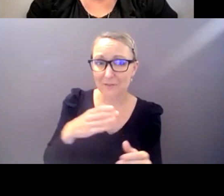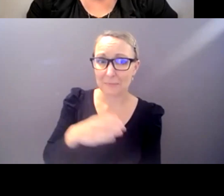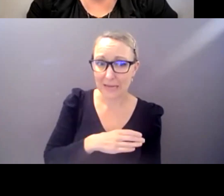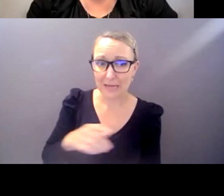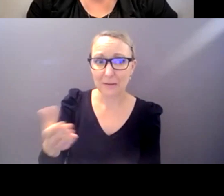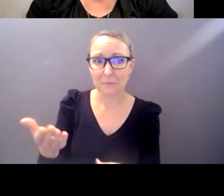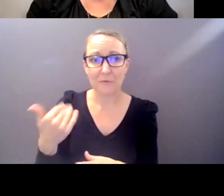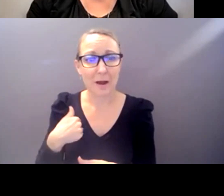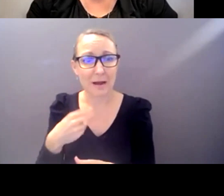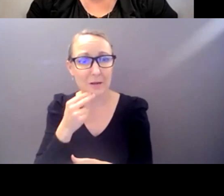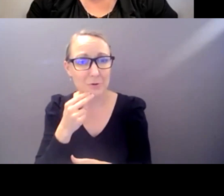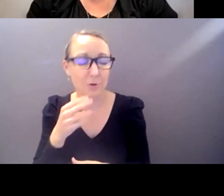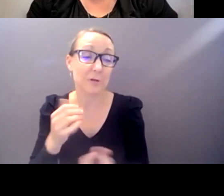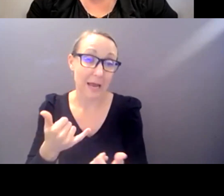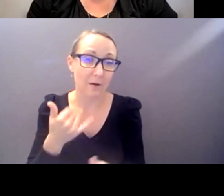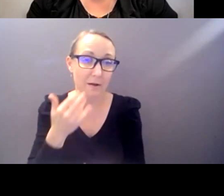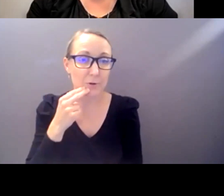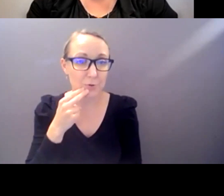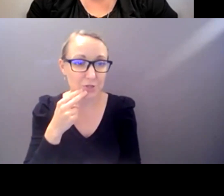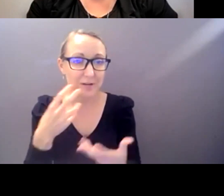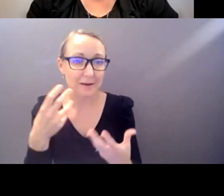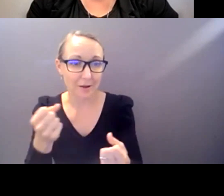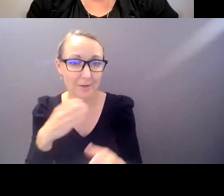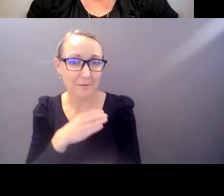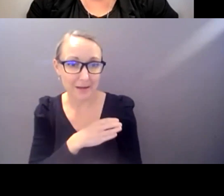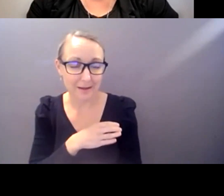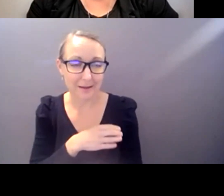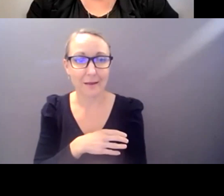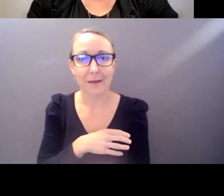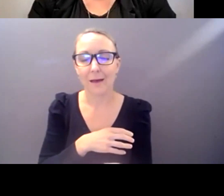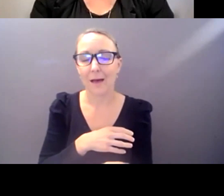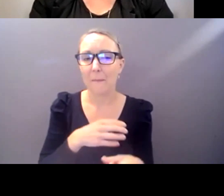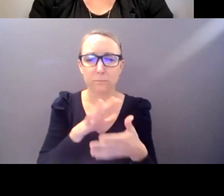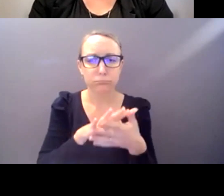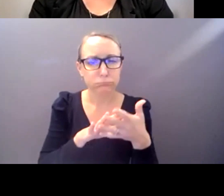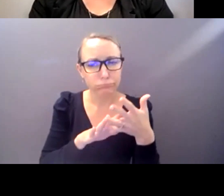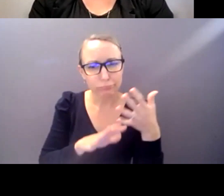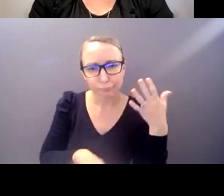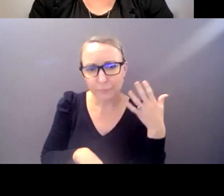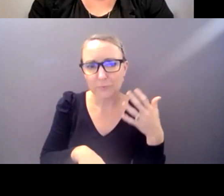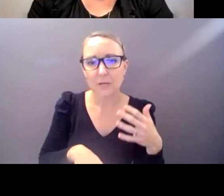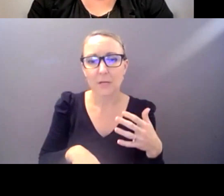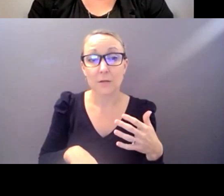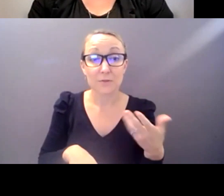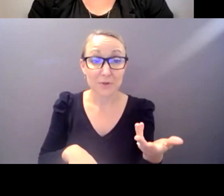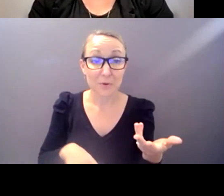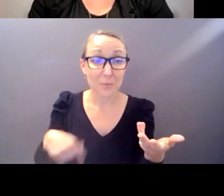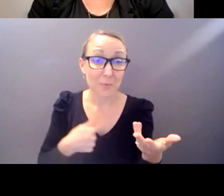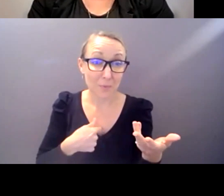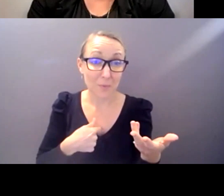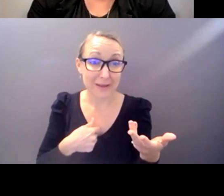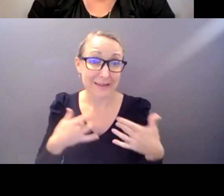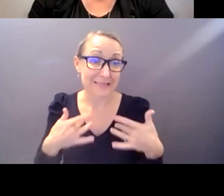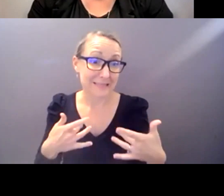and health committee, optimal aging. And so we really look at them because they're in the community, they're